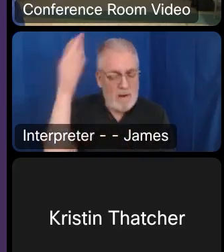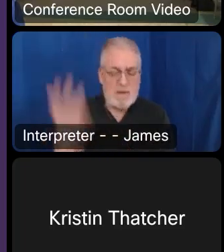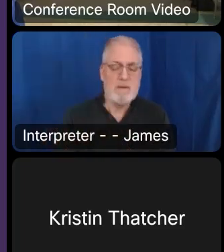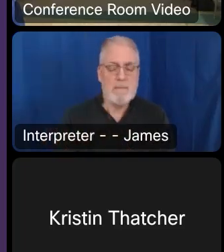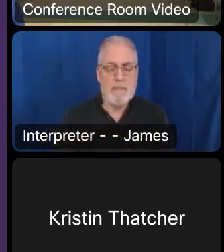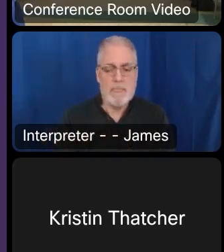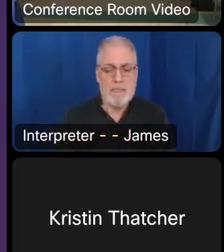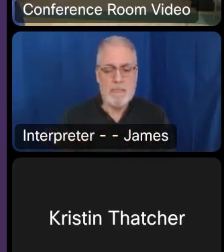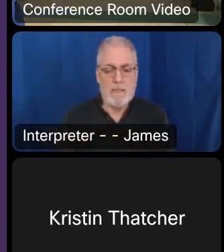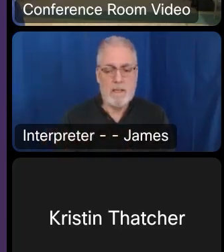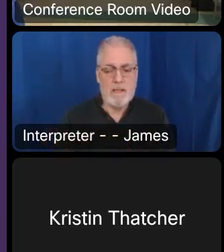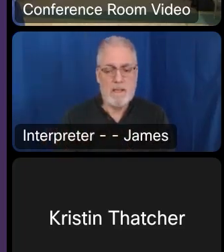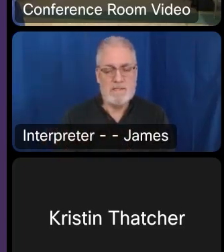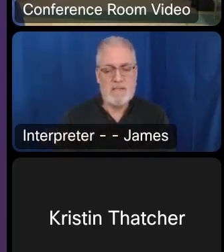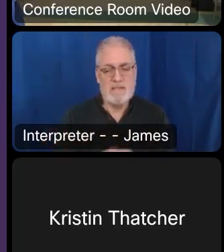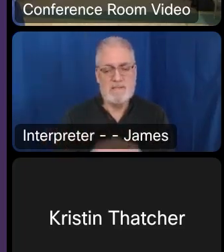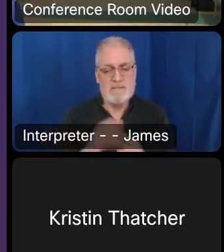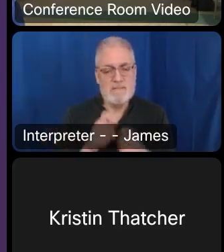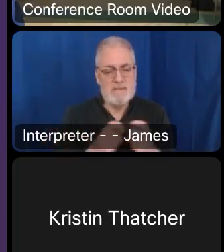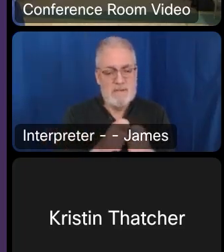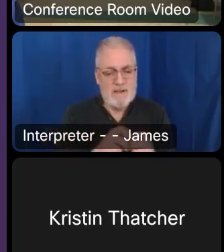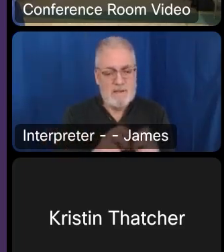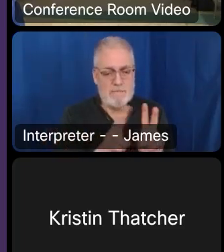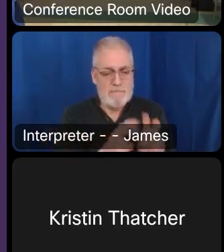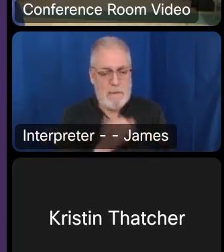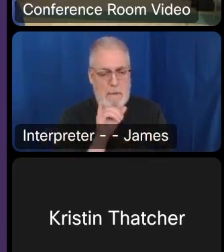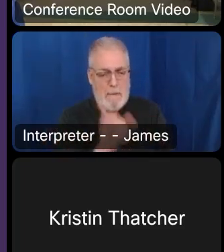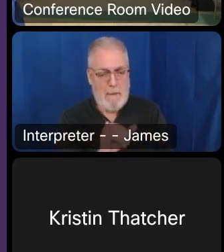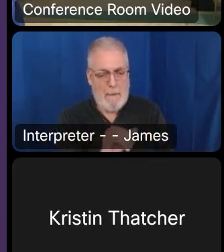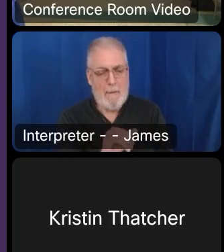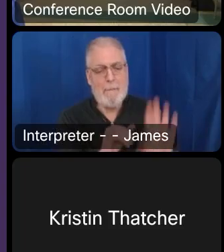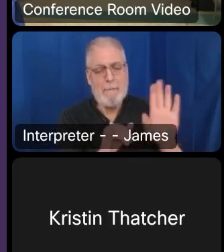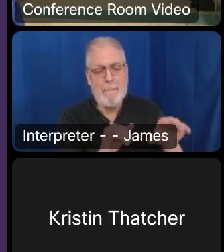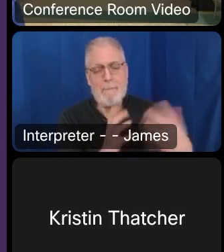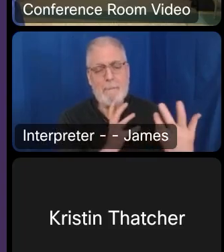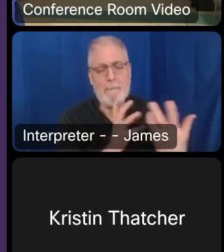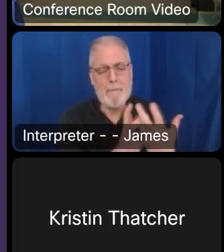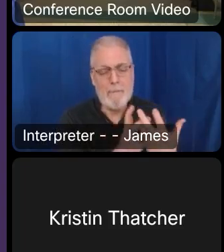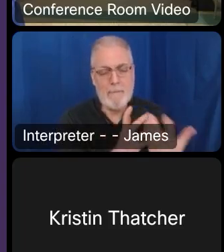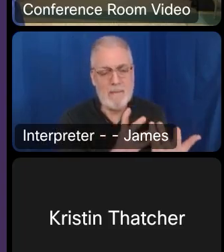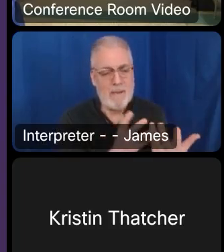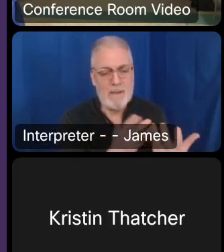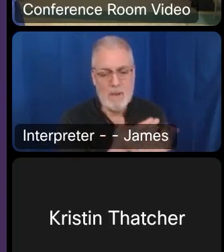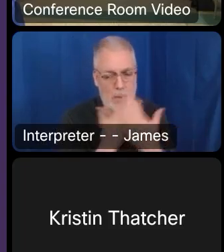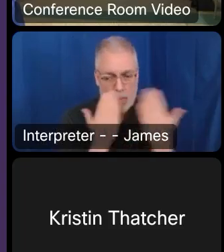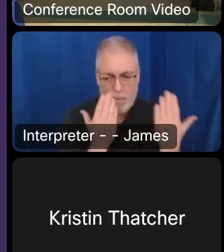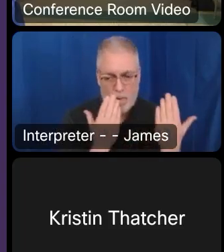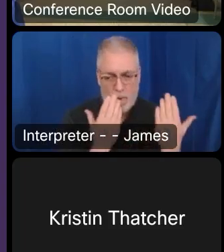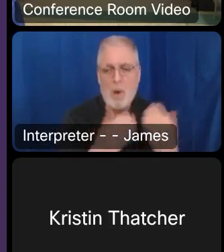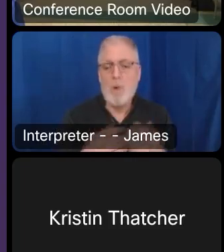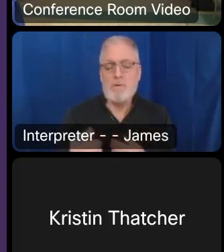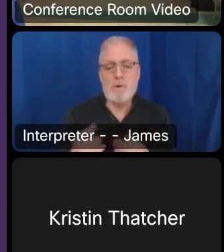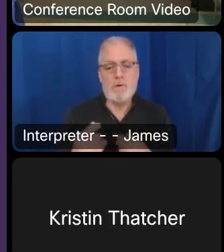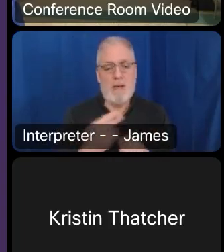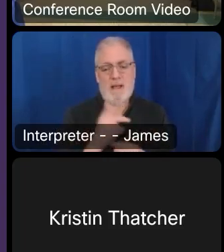the nuance just isn't, it's not there. And I think it comes back to, where can we find spaces